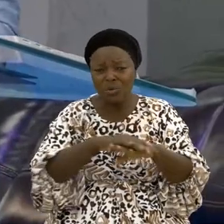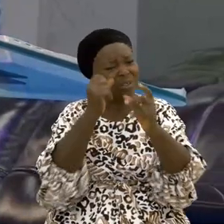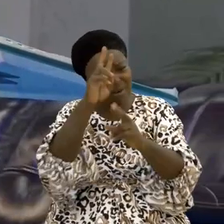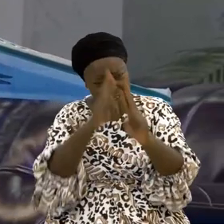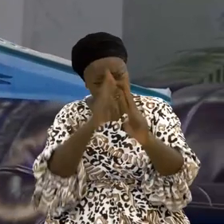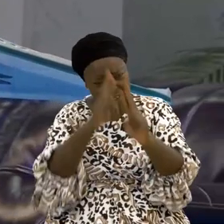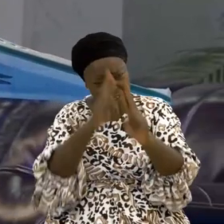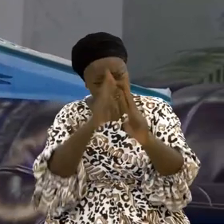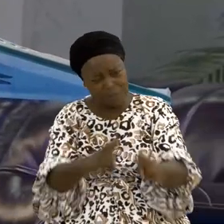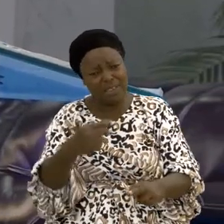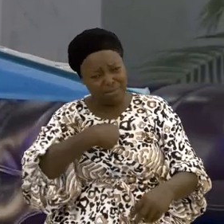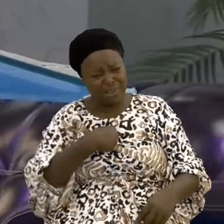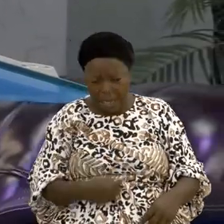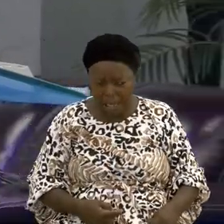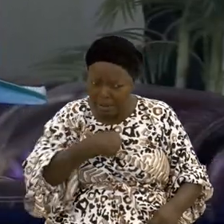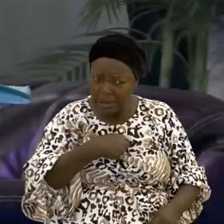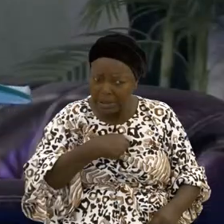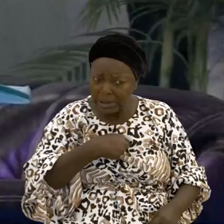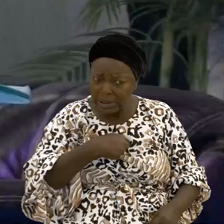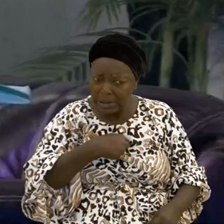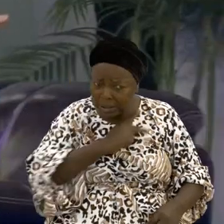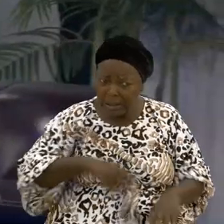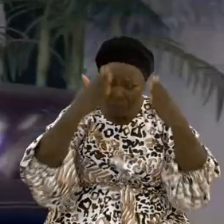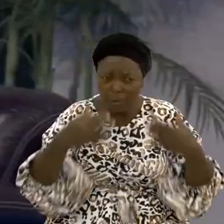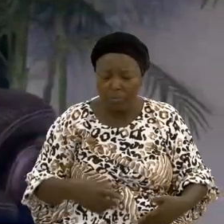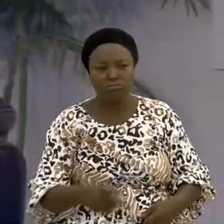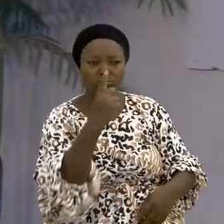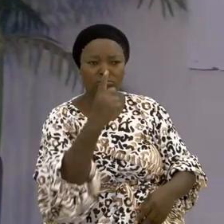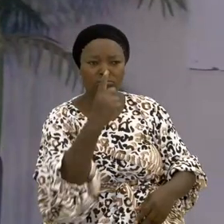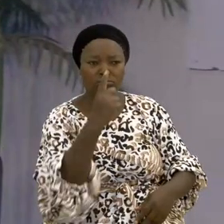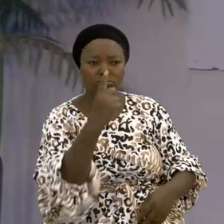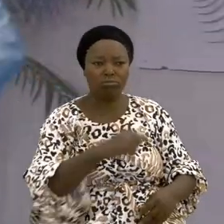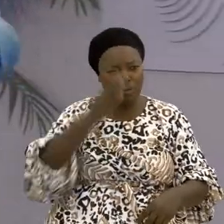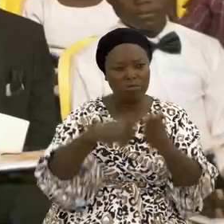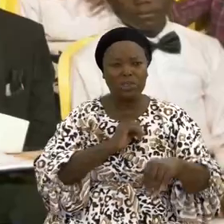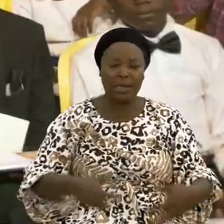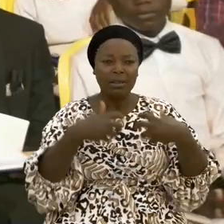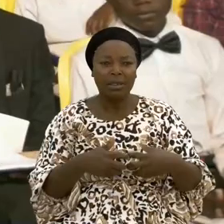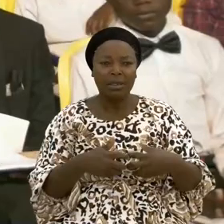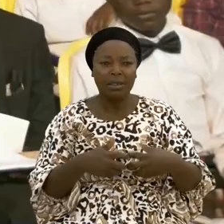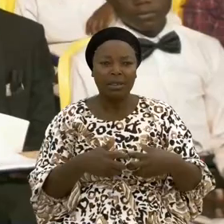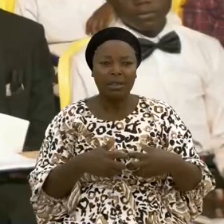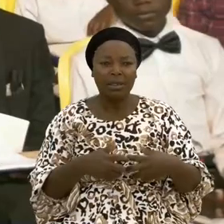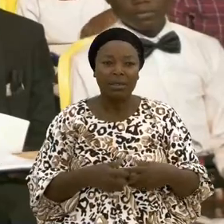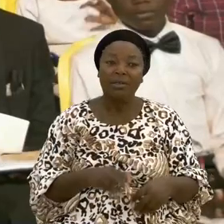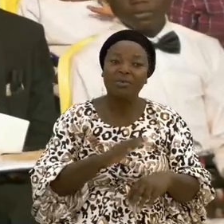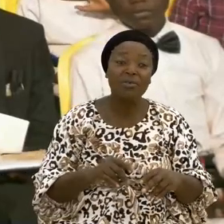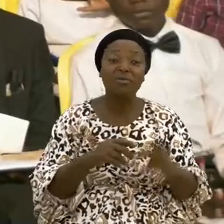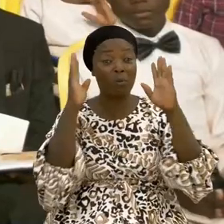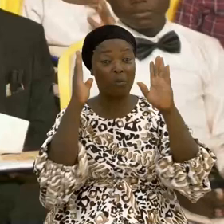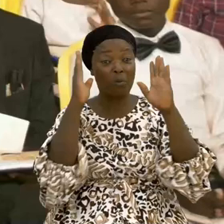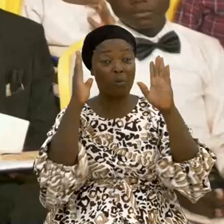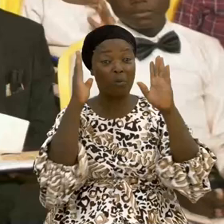my threat. They get angry, the anger will soon be over. And so Nebuchadnezzar